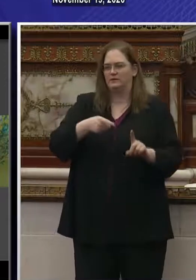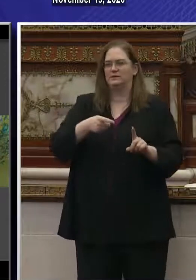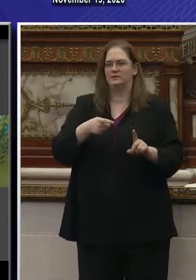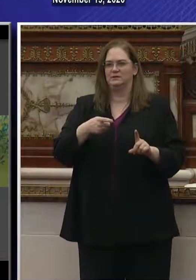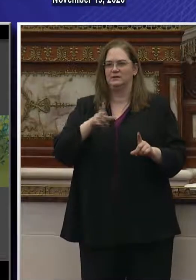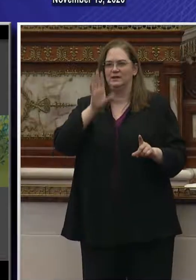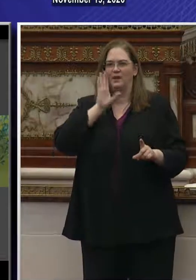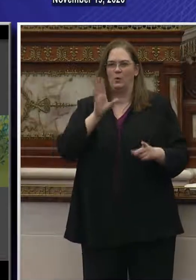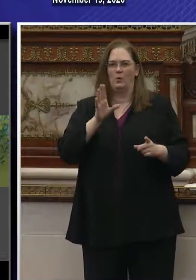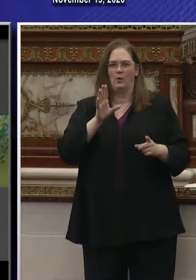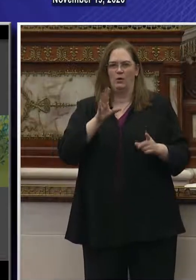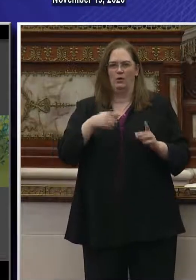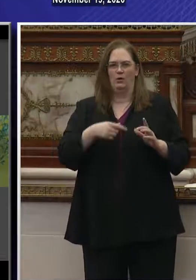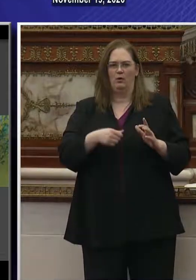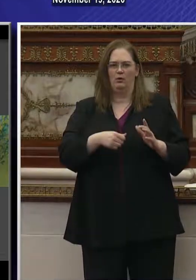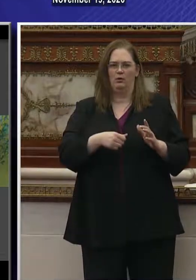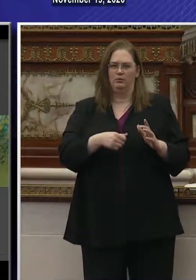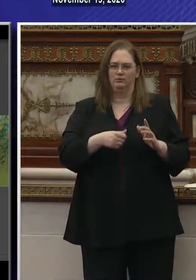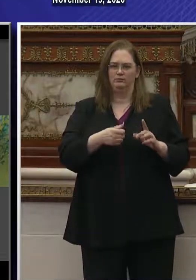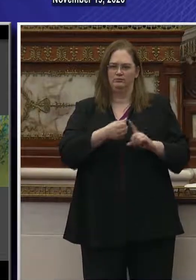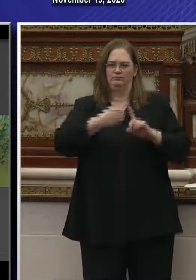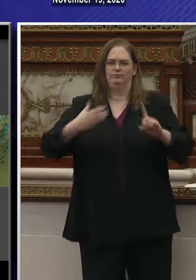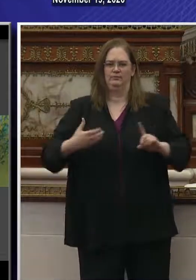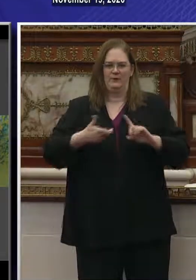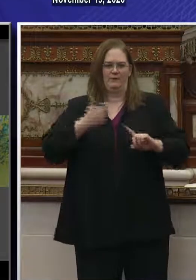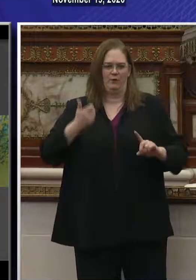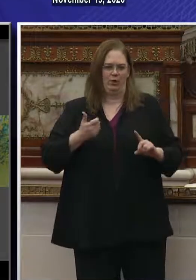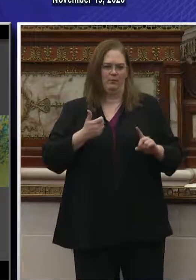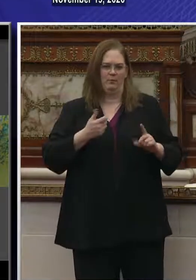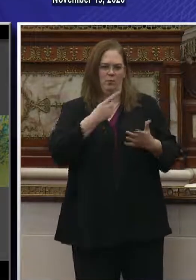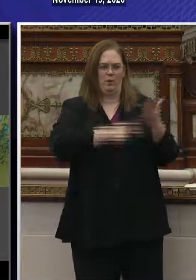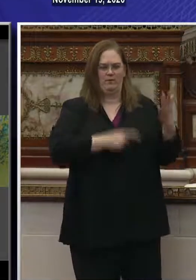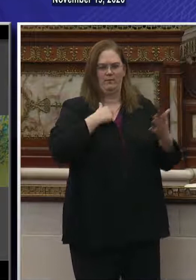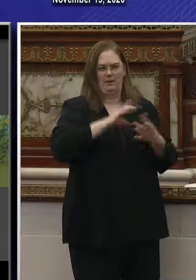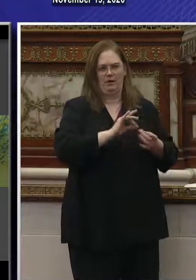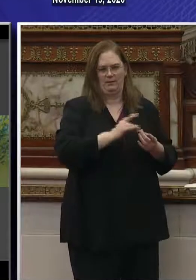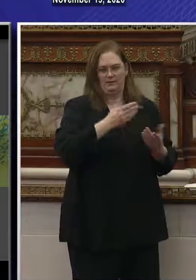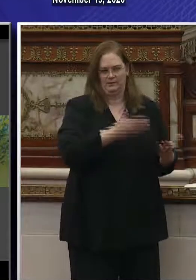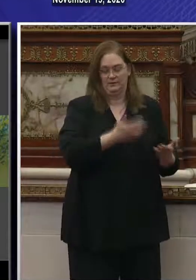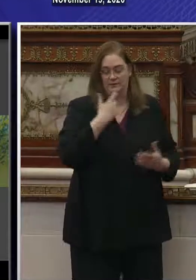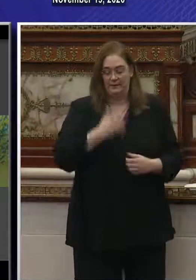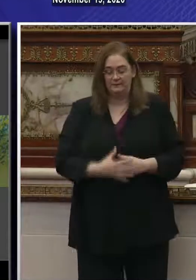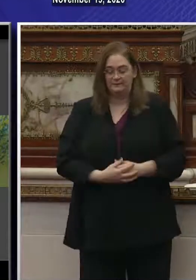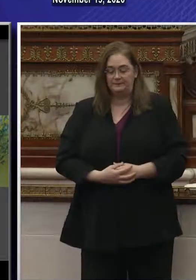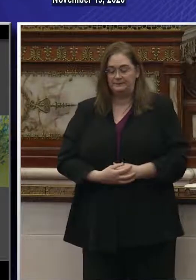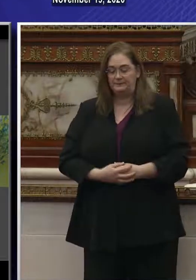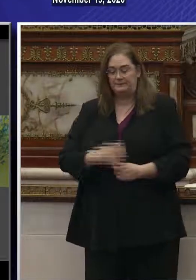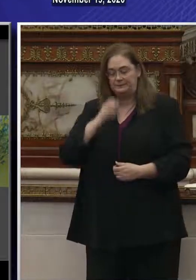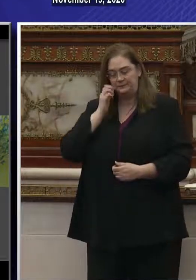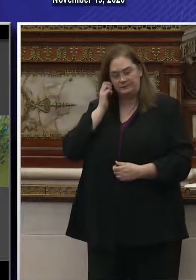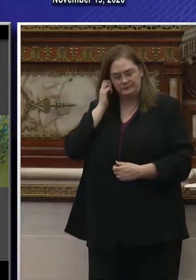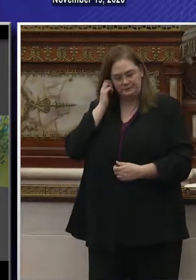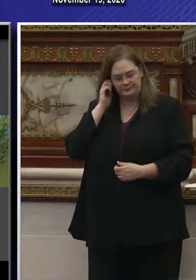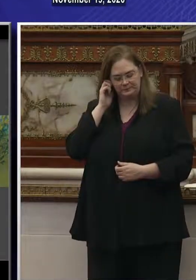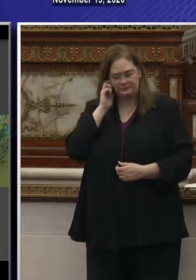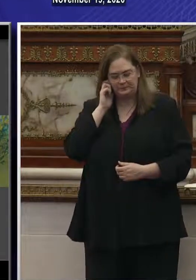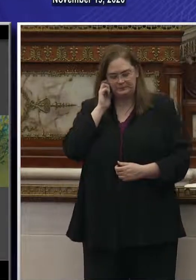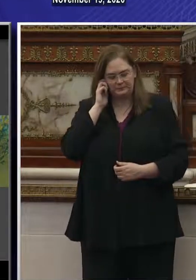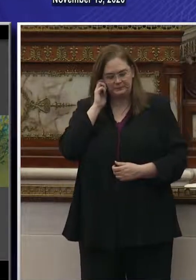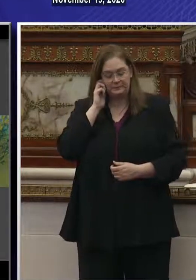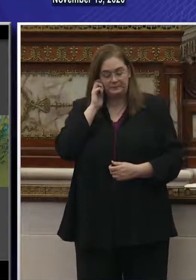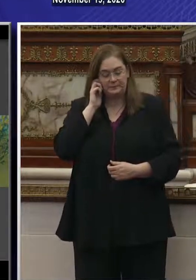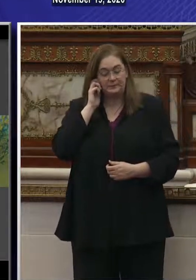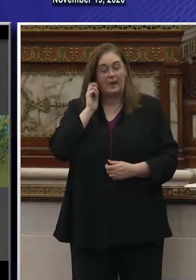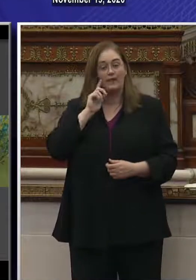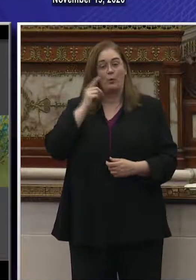of extemporaneously build off of my prepared comments, if that's okay. So one of the reasons I think I was asked to